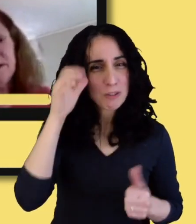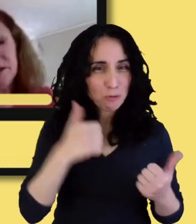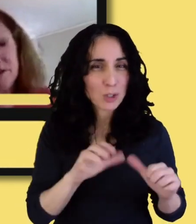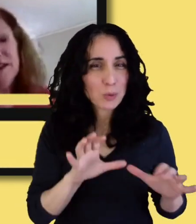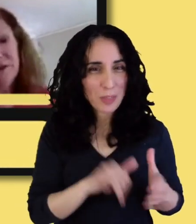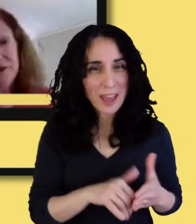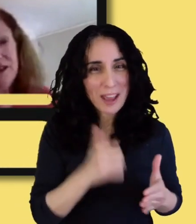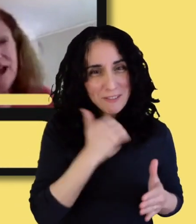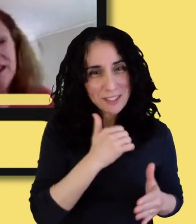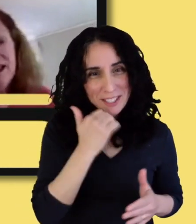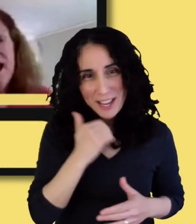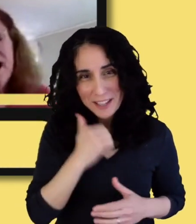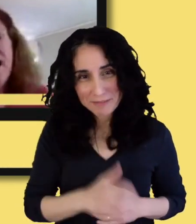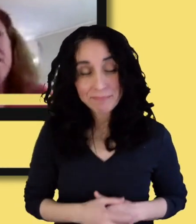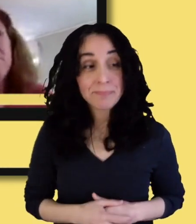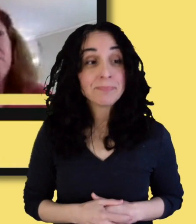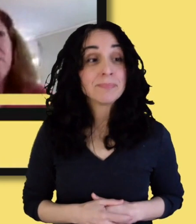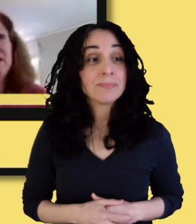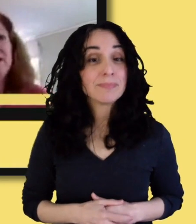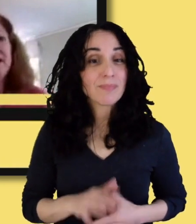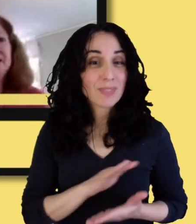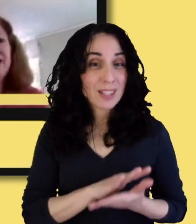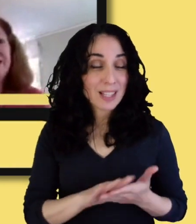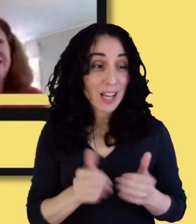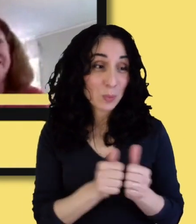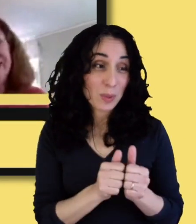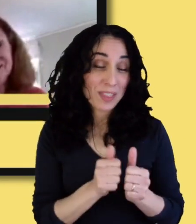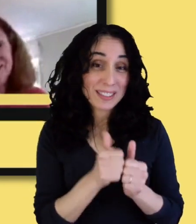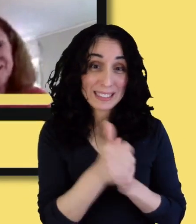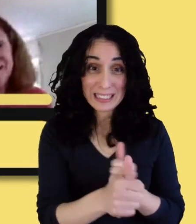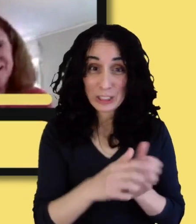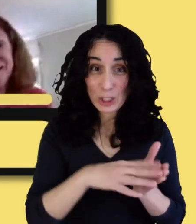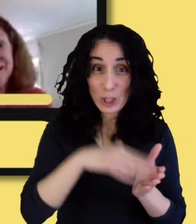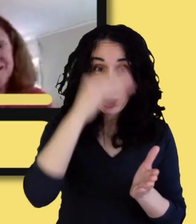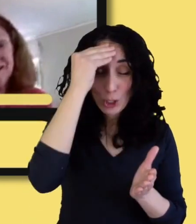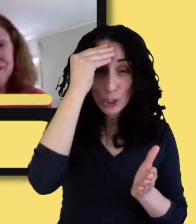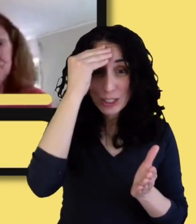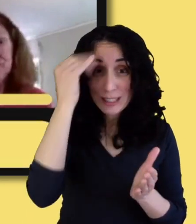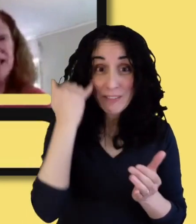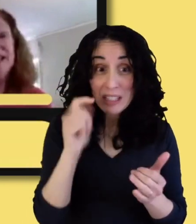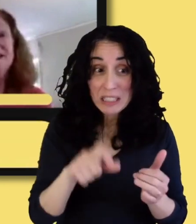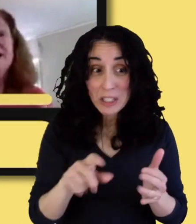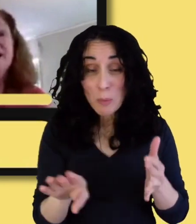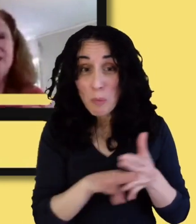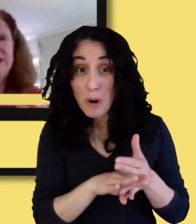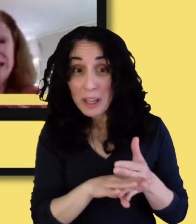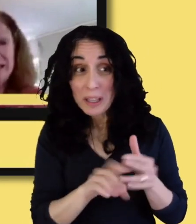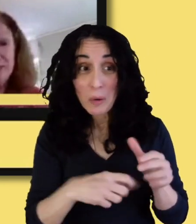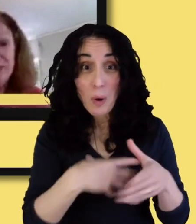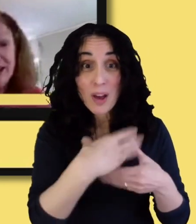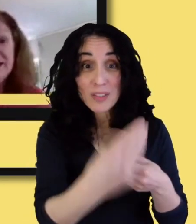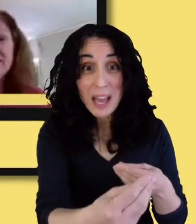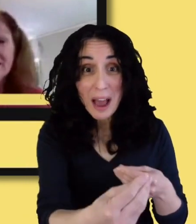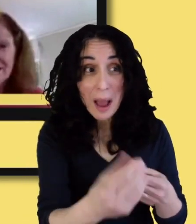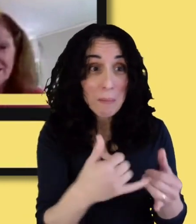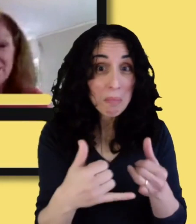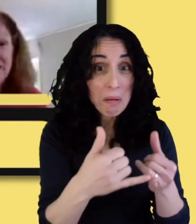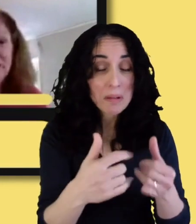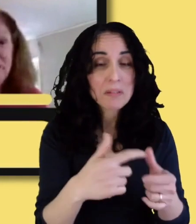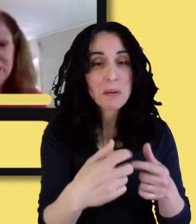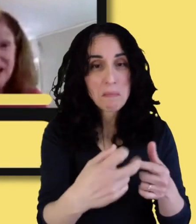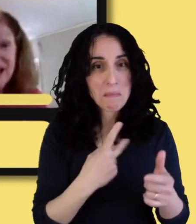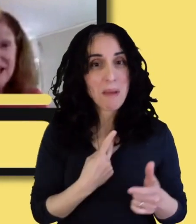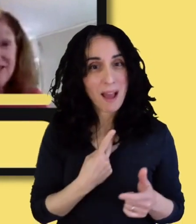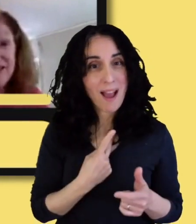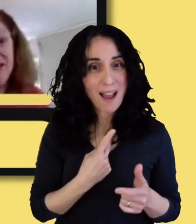I think most parents are trying to do that. One of the things that is nice in distance learning is when they need a break, they